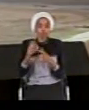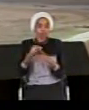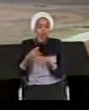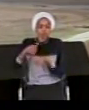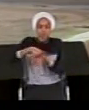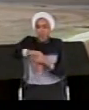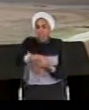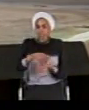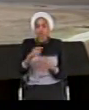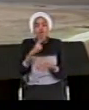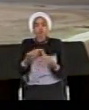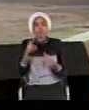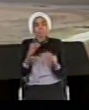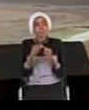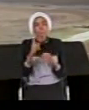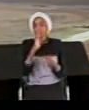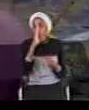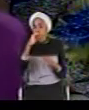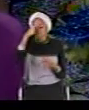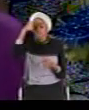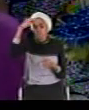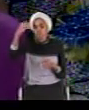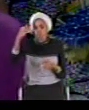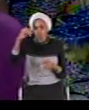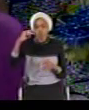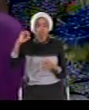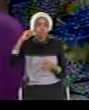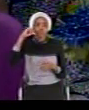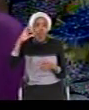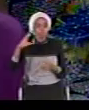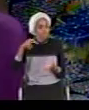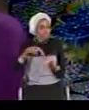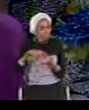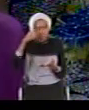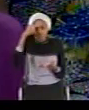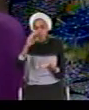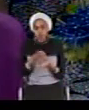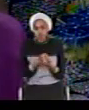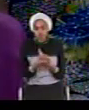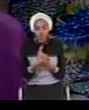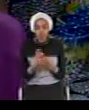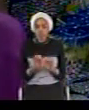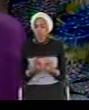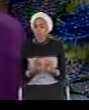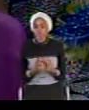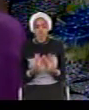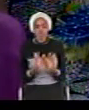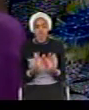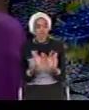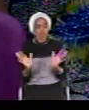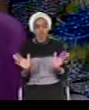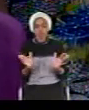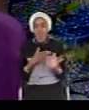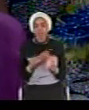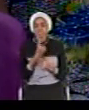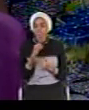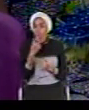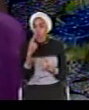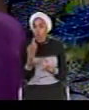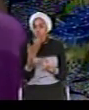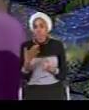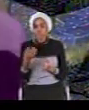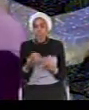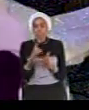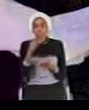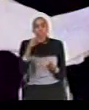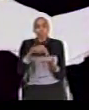going to be a man, a woman, standing for the truth transparently, and the only thing you stand for